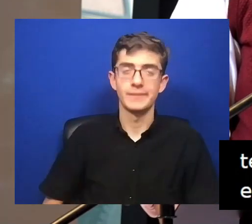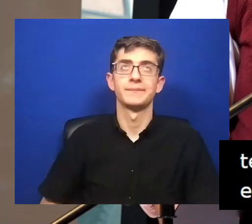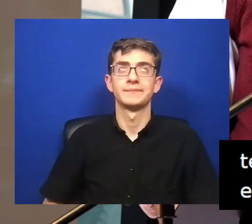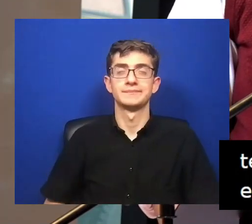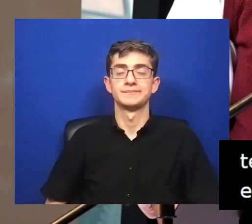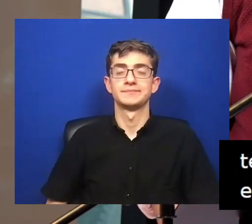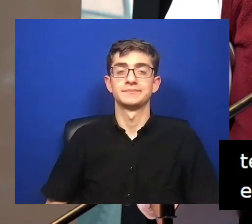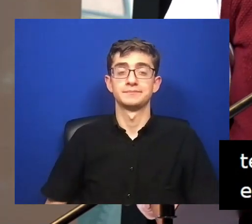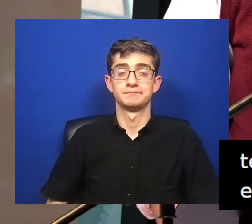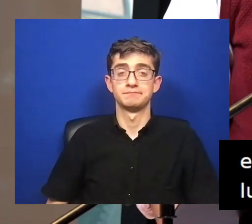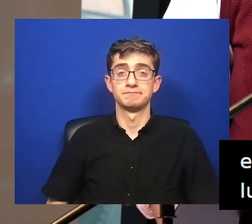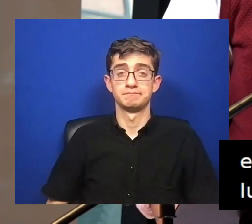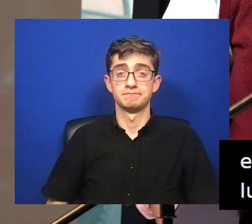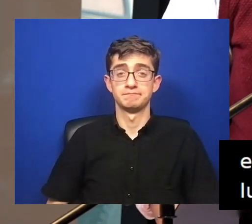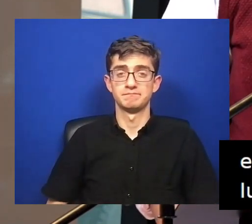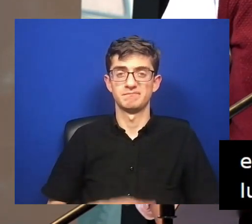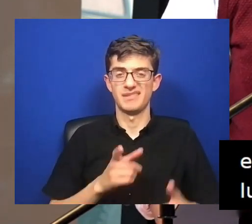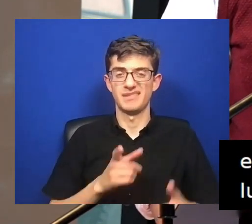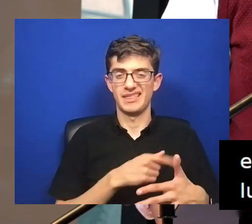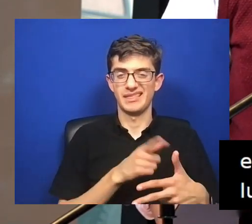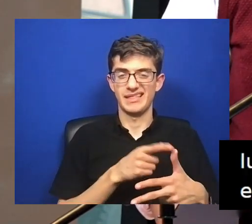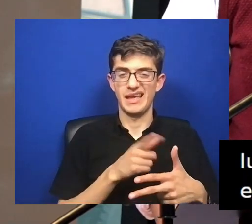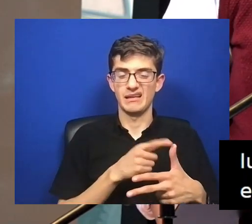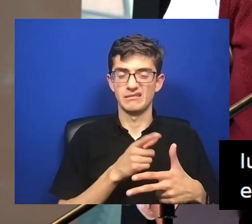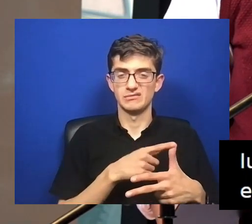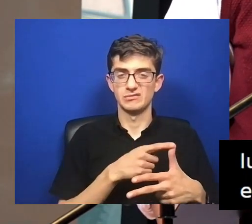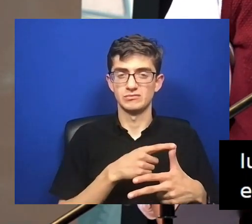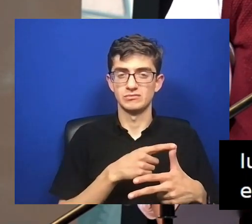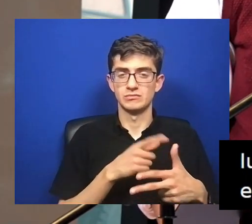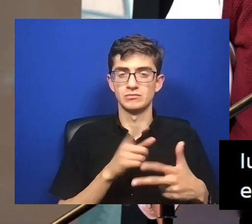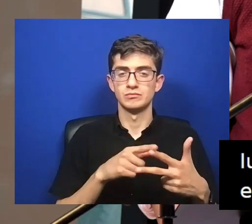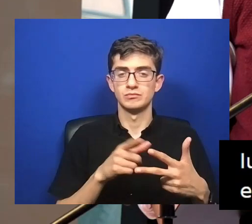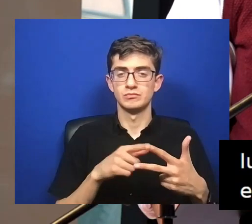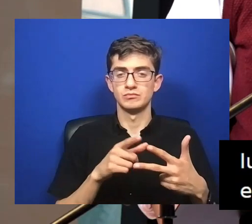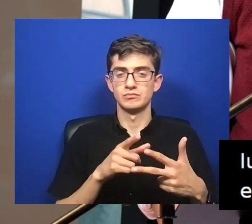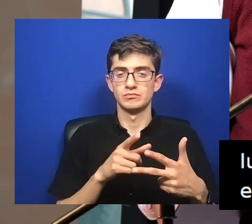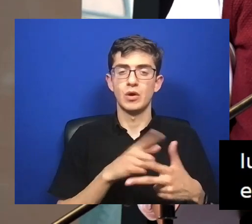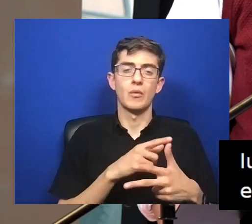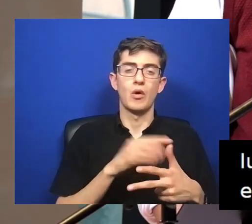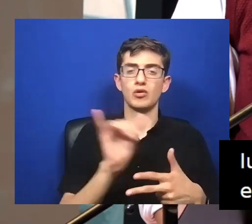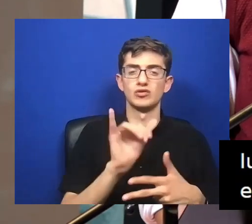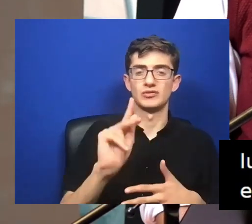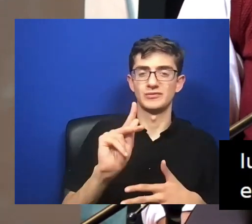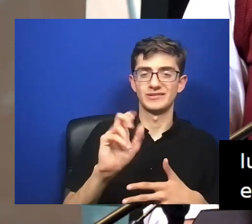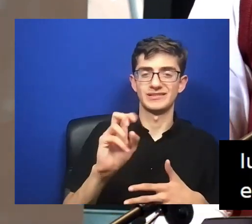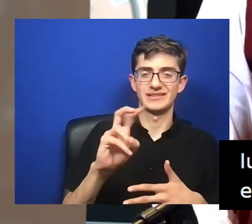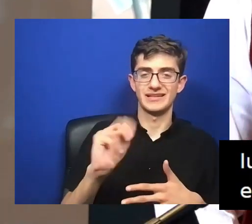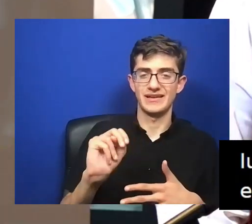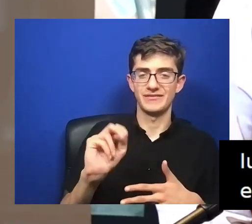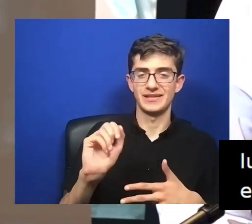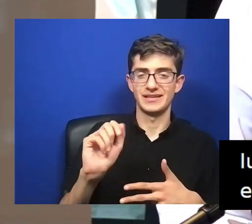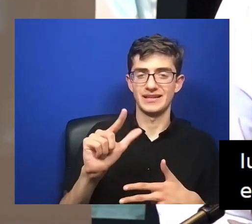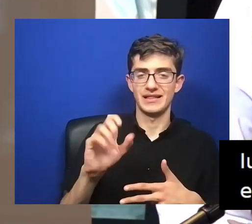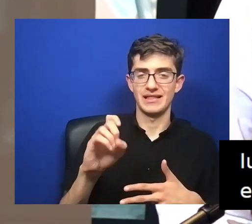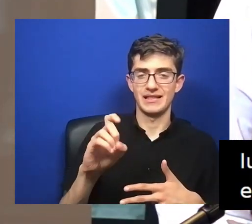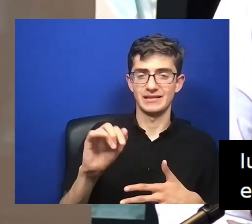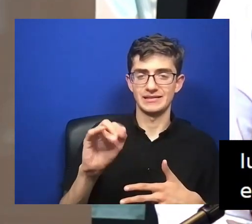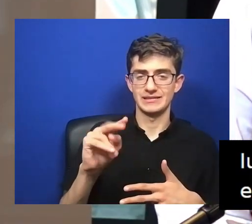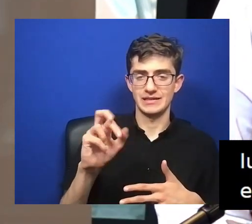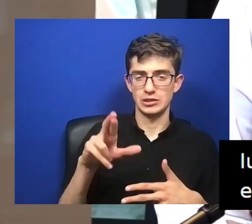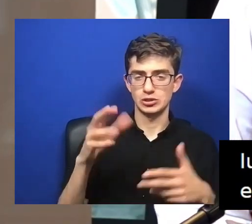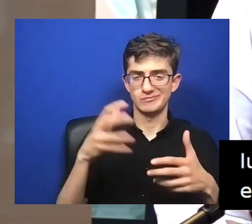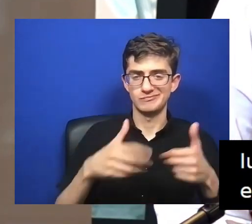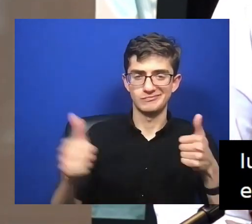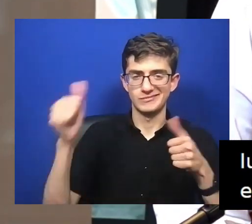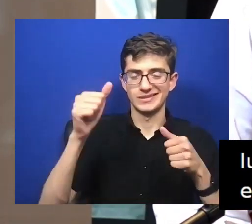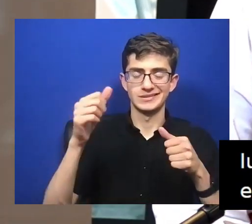And it'll be in, Kevin Alexander will be in that same space, President, CEO, Rockaway Development and